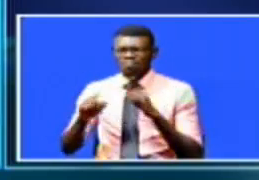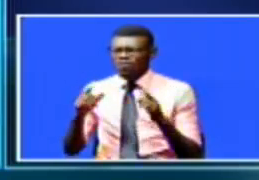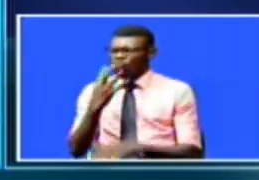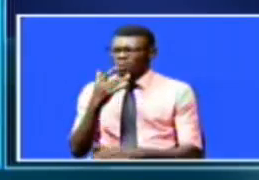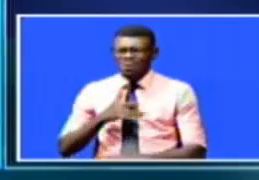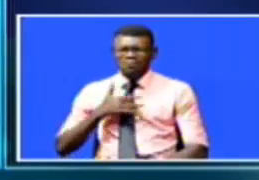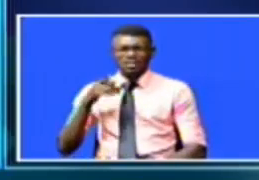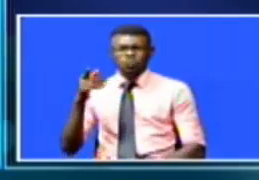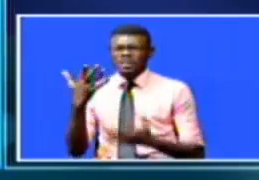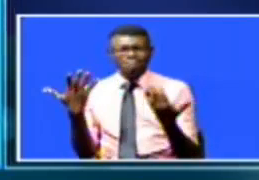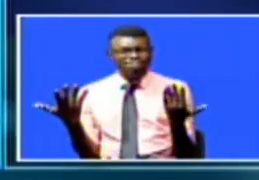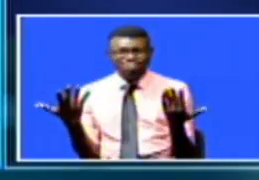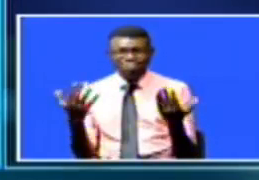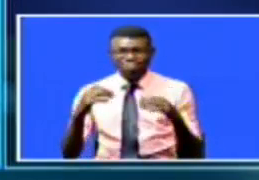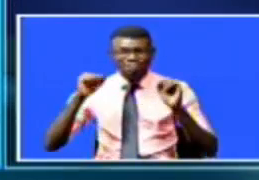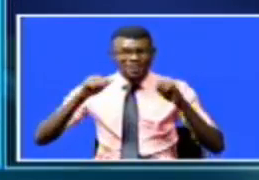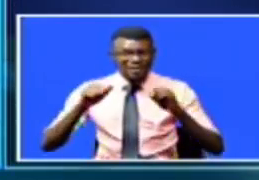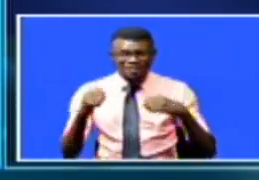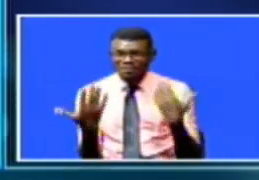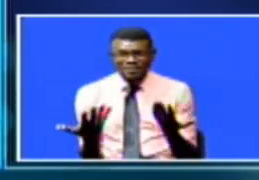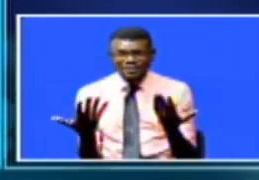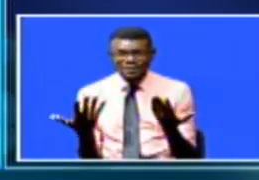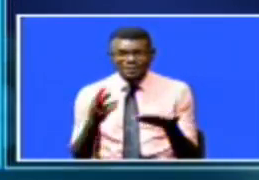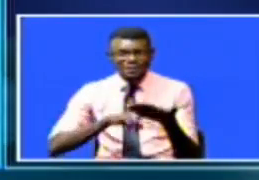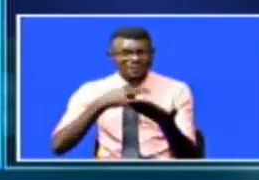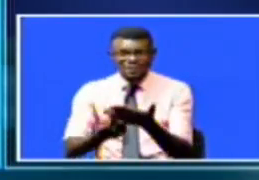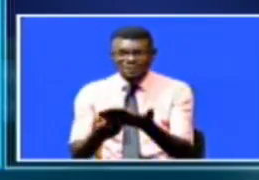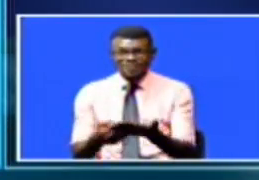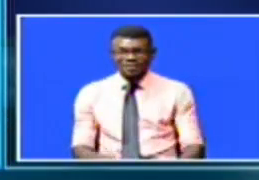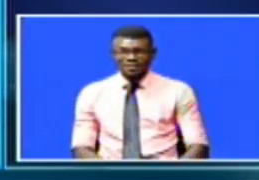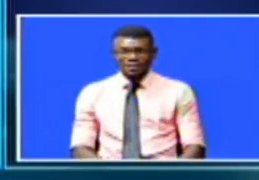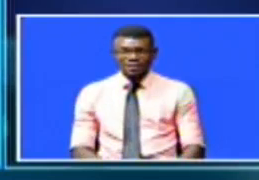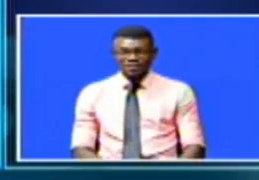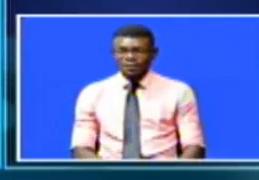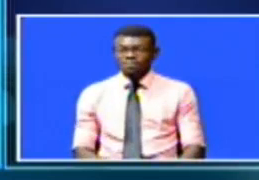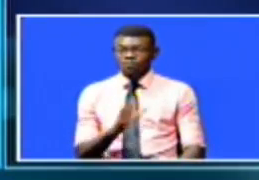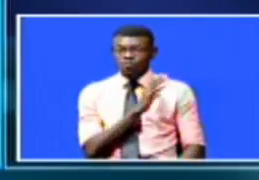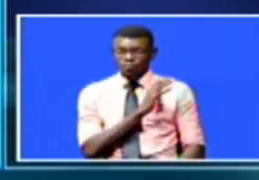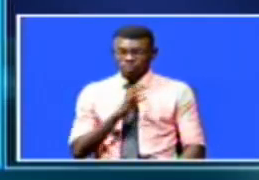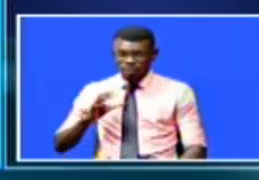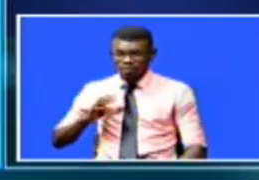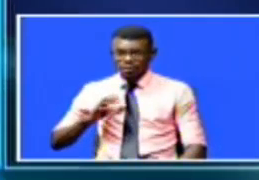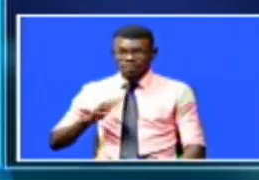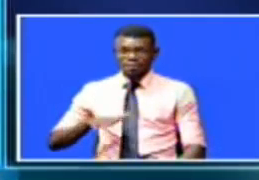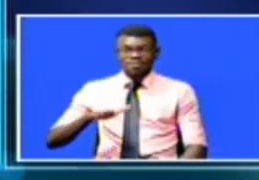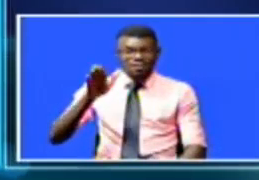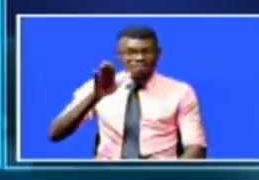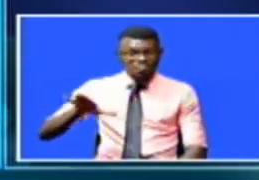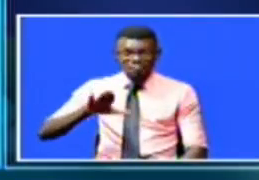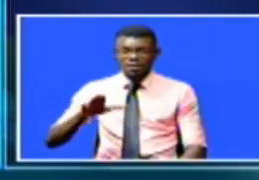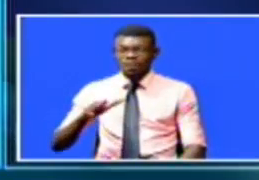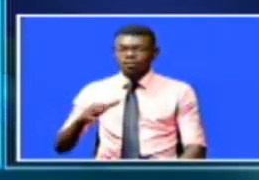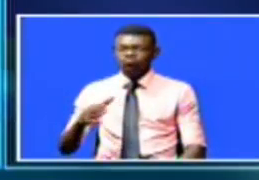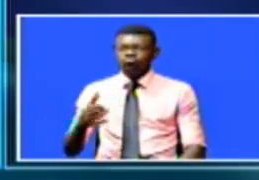let me respond to that. Sessional committees in parliament ran for 1 year. In